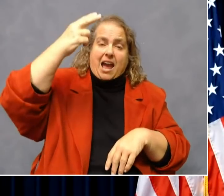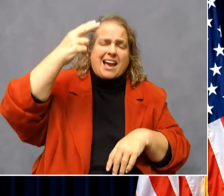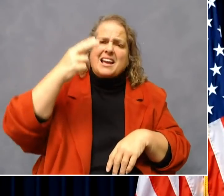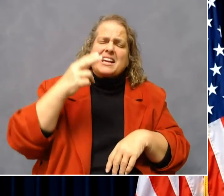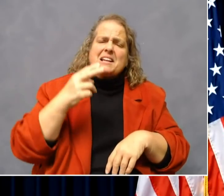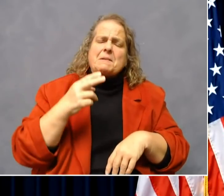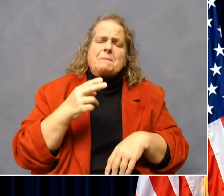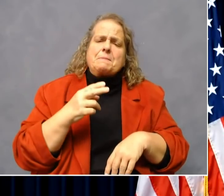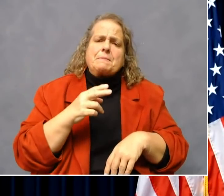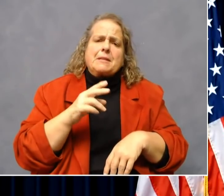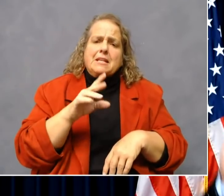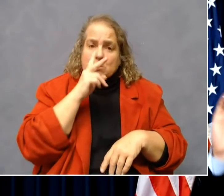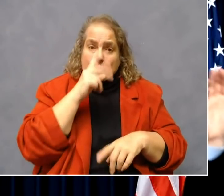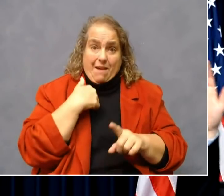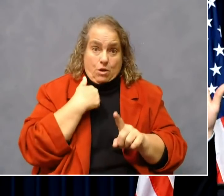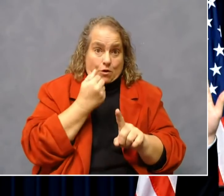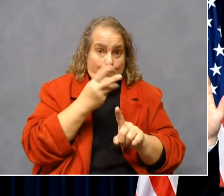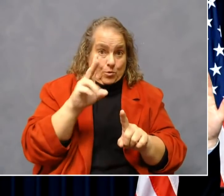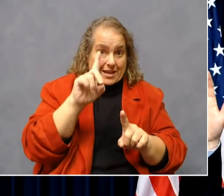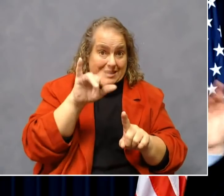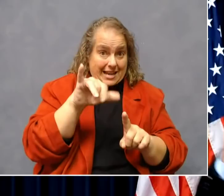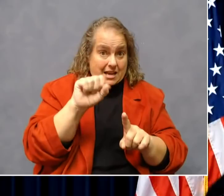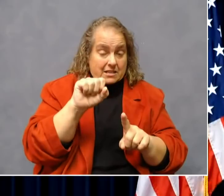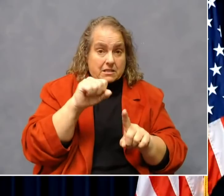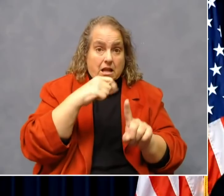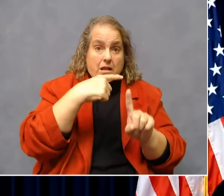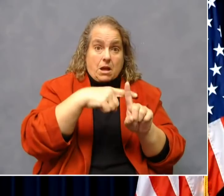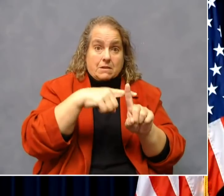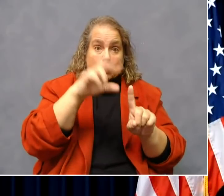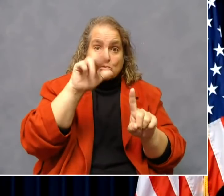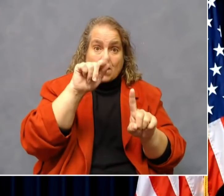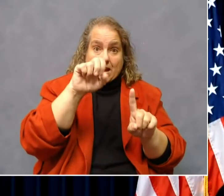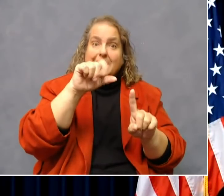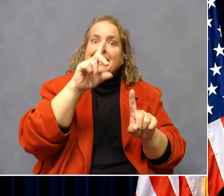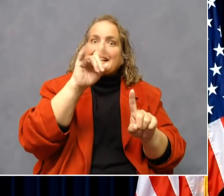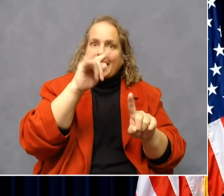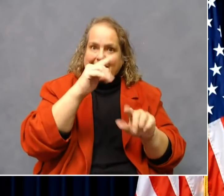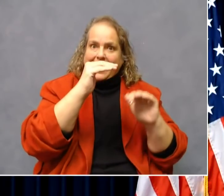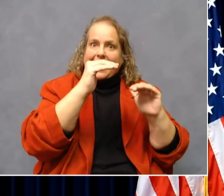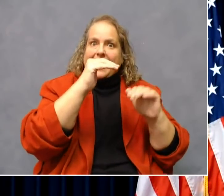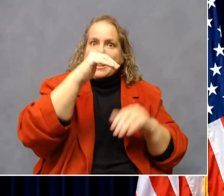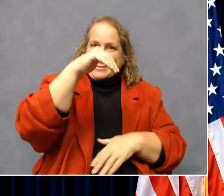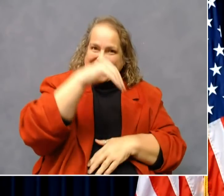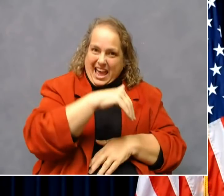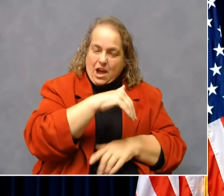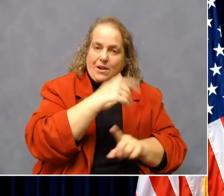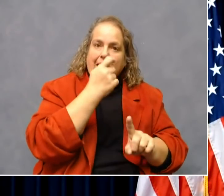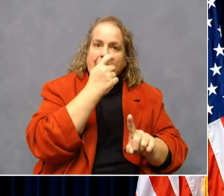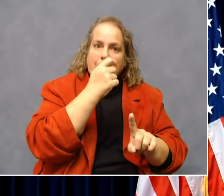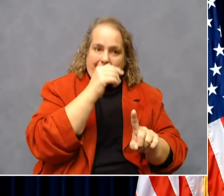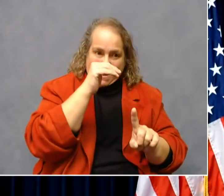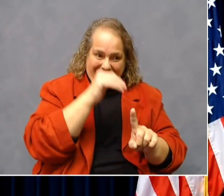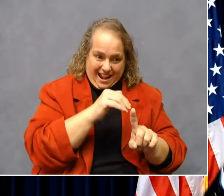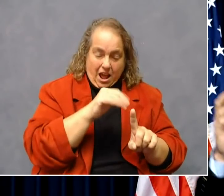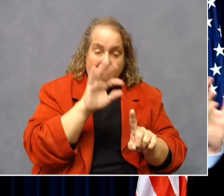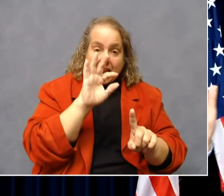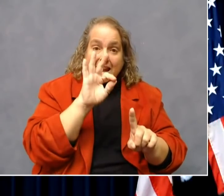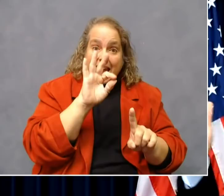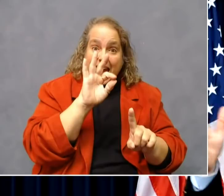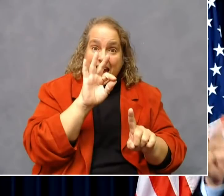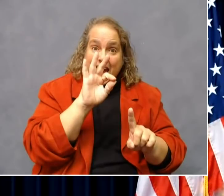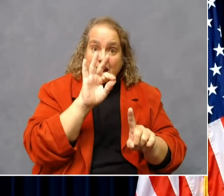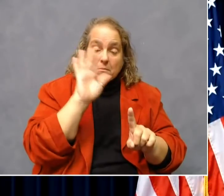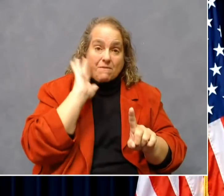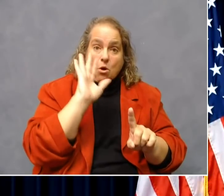the positivity rate went down. Now it's back up. But remember, we were over 9 and it came down below 9 for a couple days, and now it's